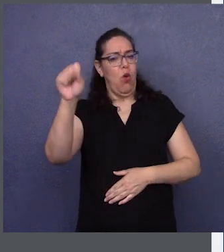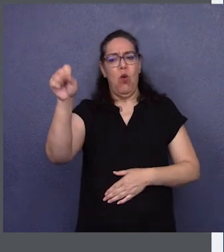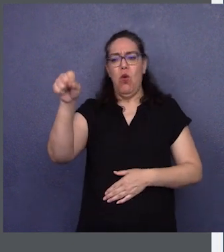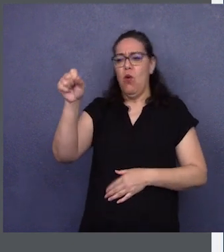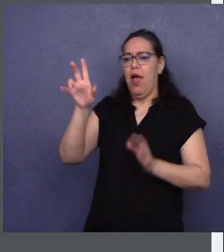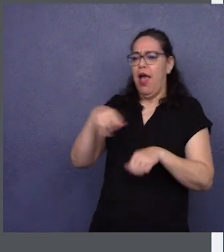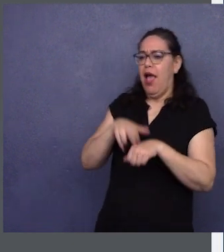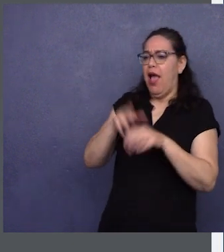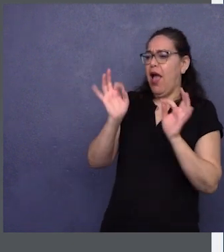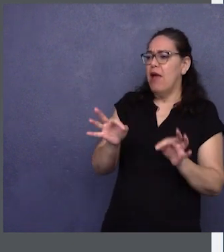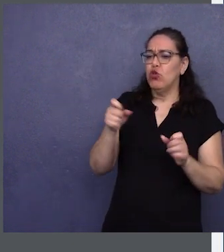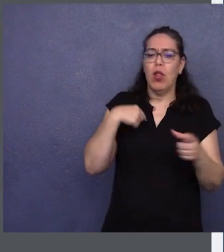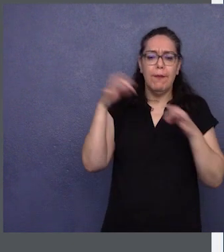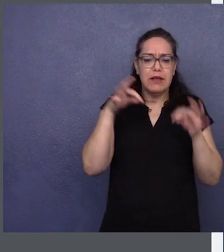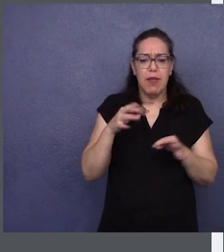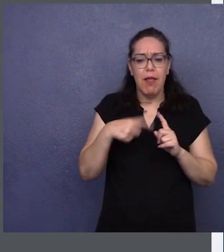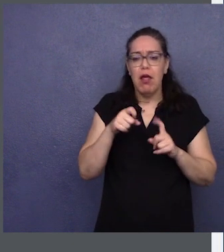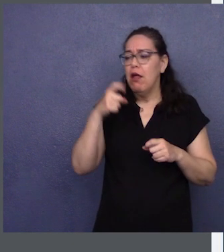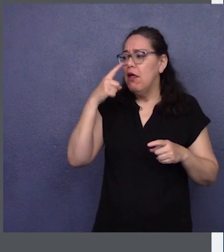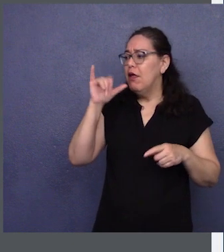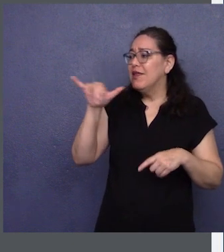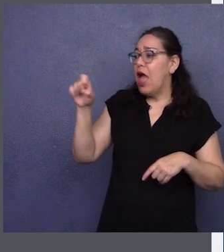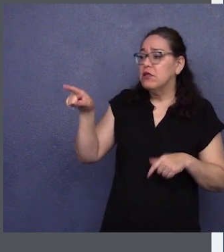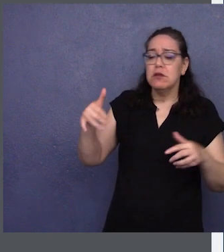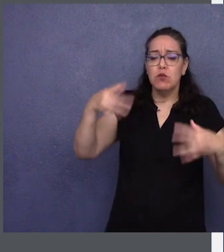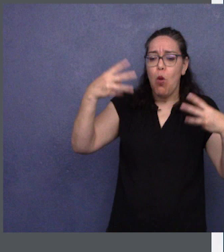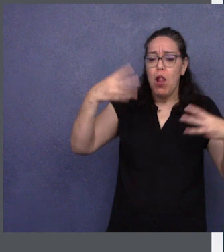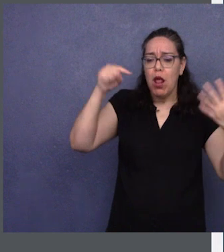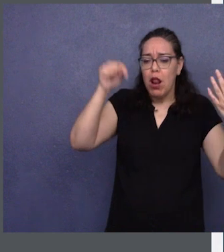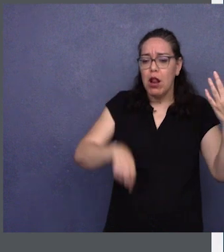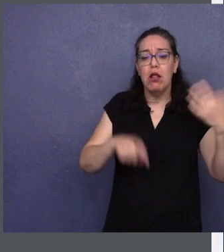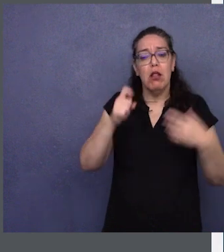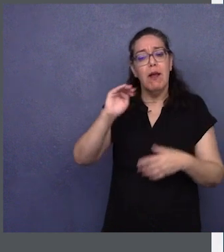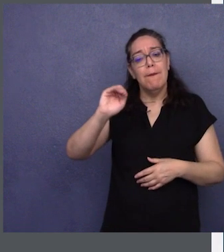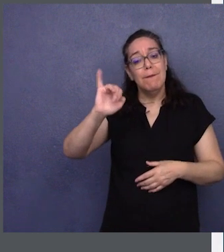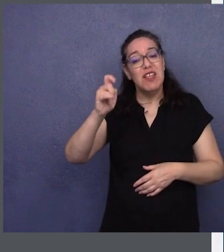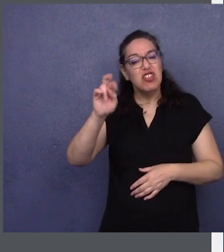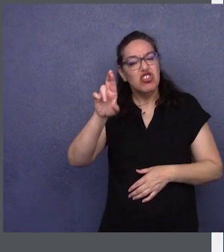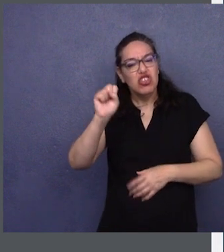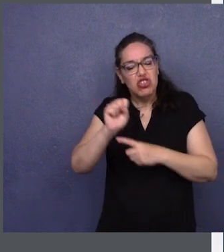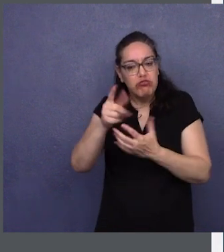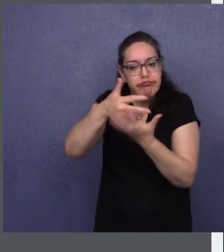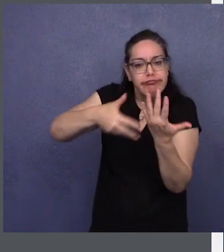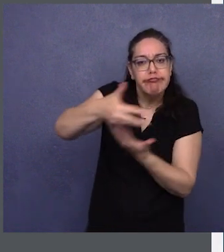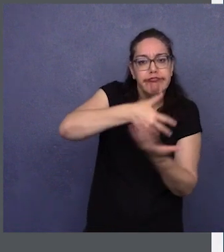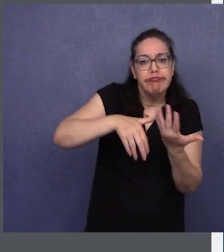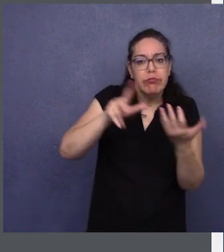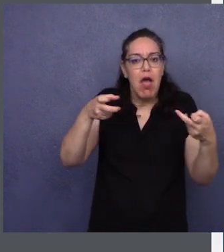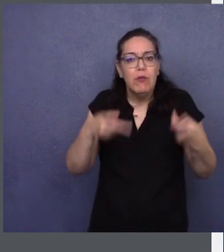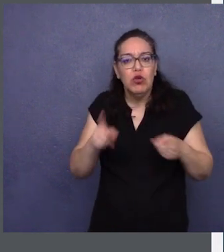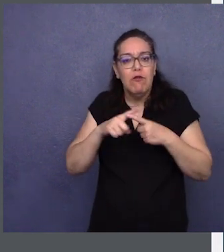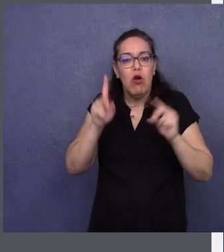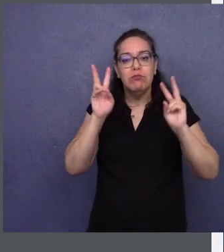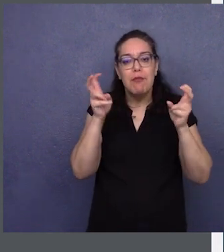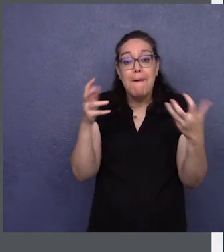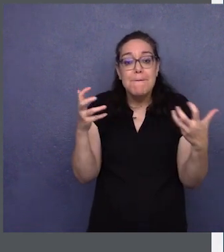me explain about, can you scroll down? Yes, please. So the mixers are really opportunities for matchmaking,